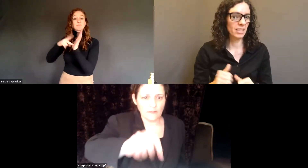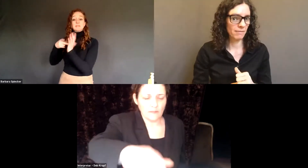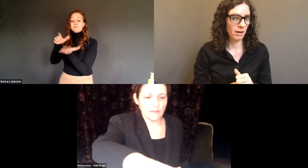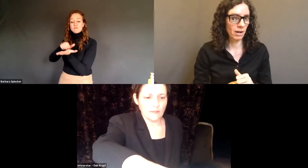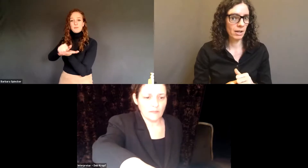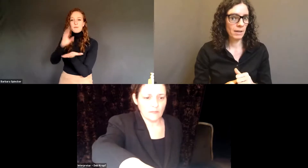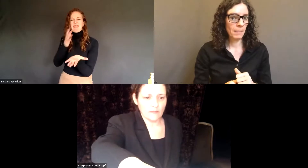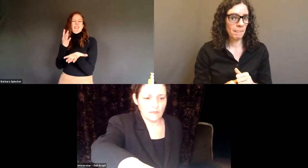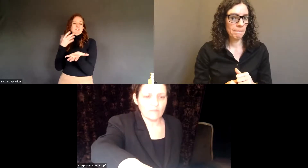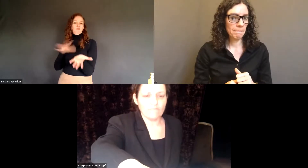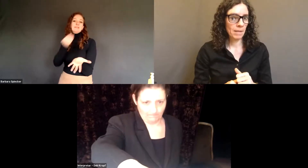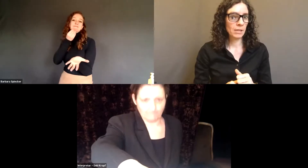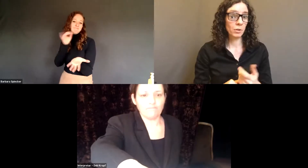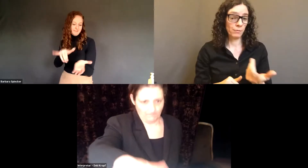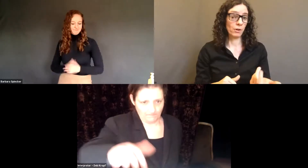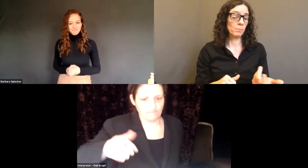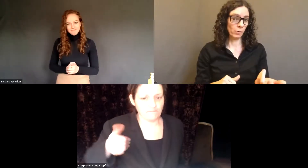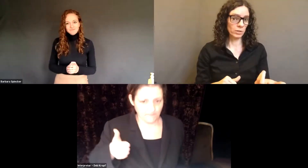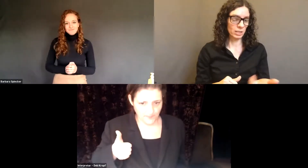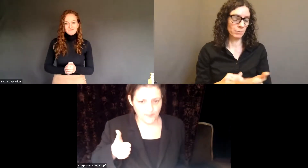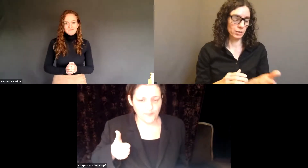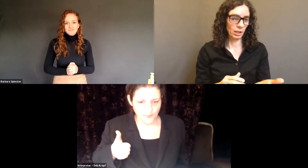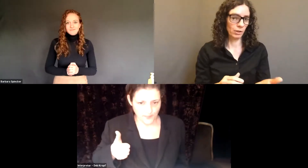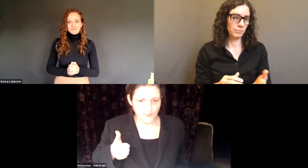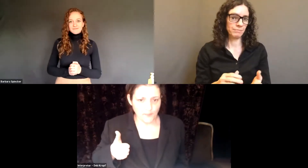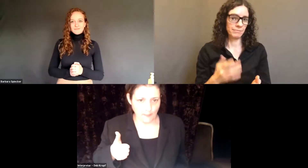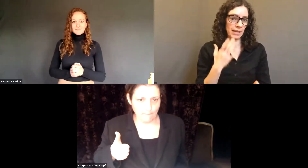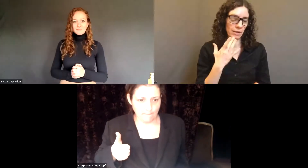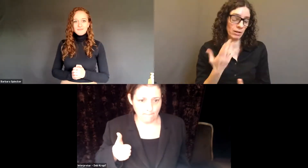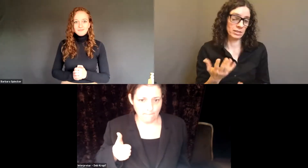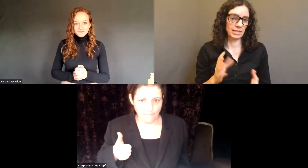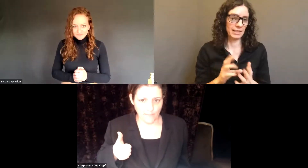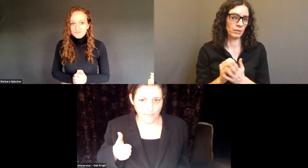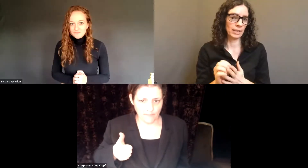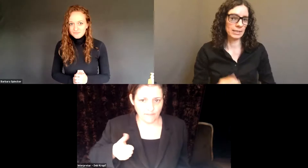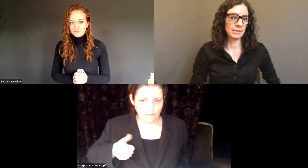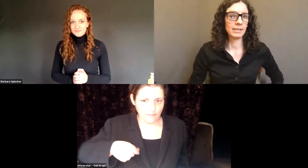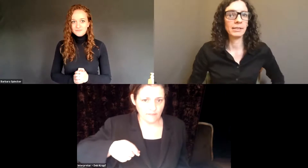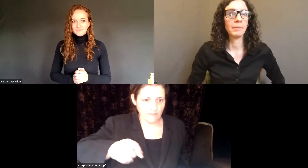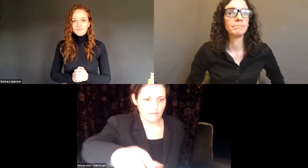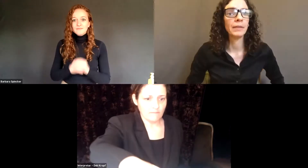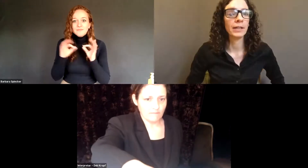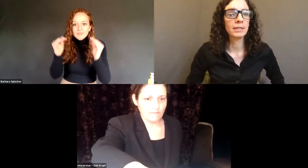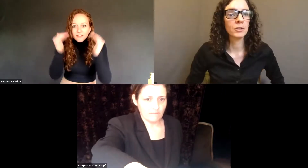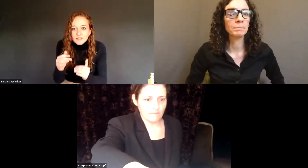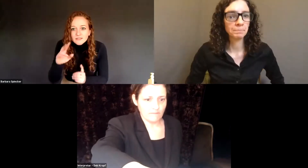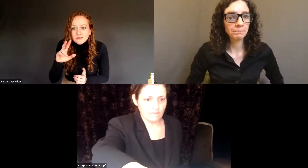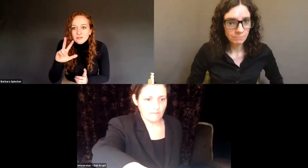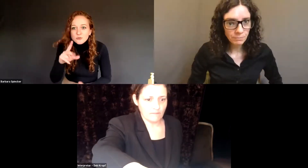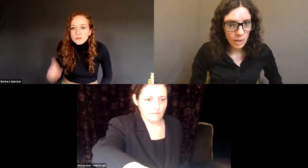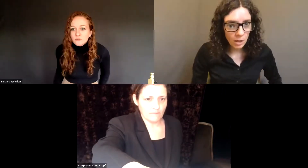they get tougher. And so for herbivores in particular, they aren't as tasty. They don't like to eat them at that